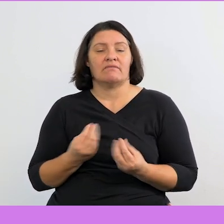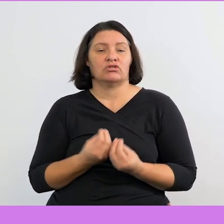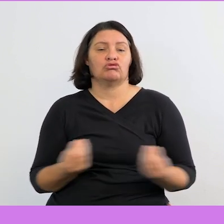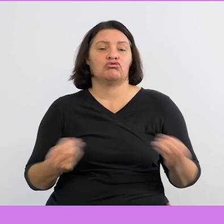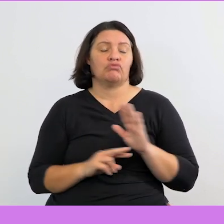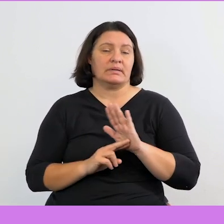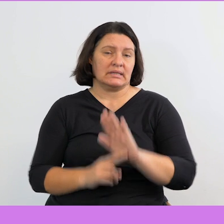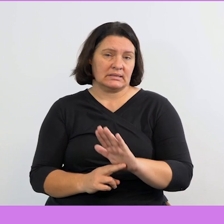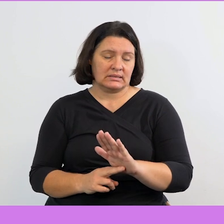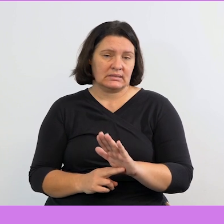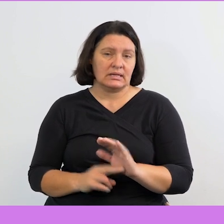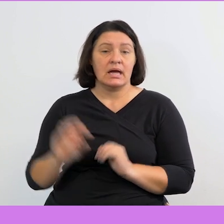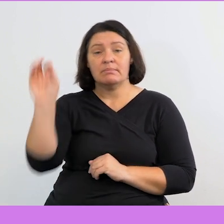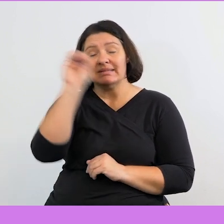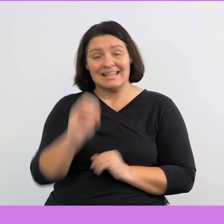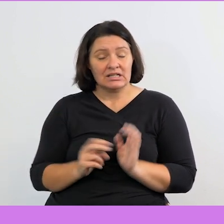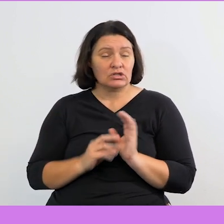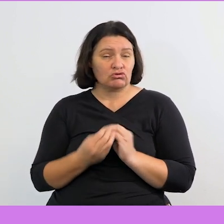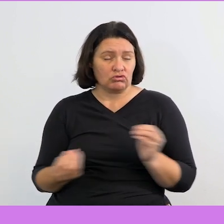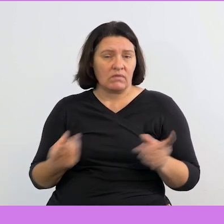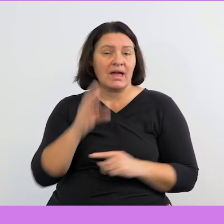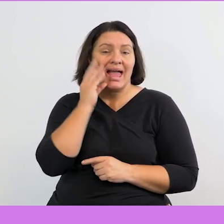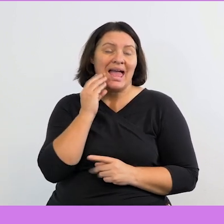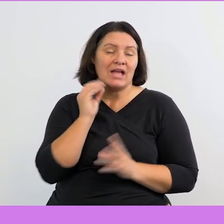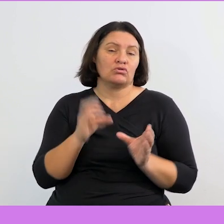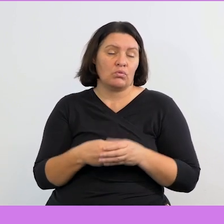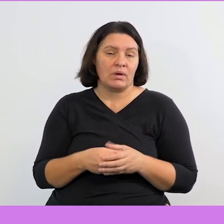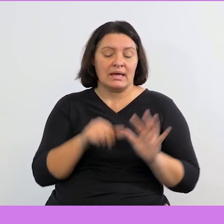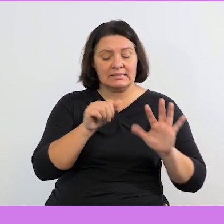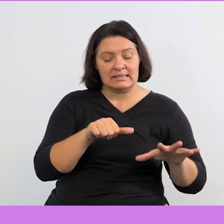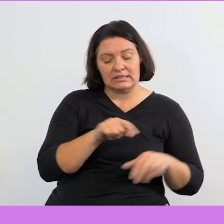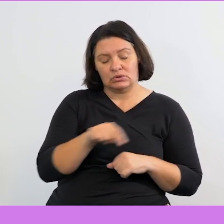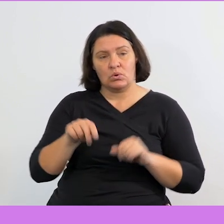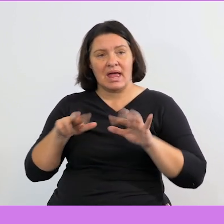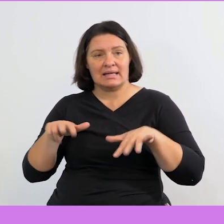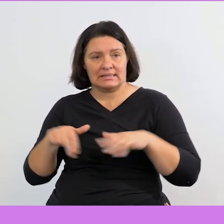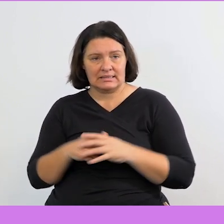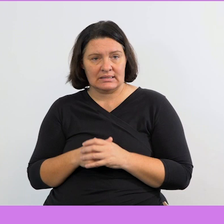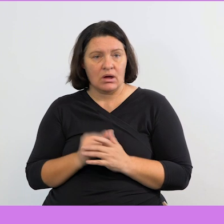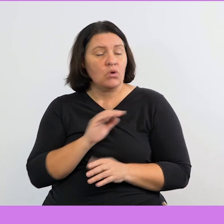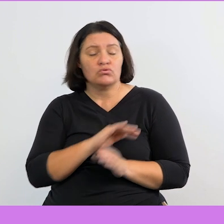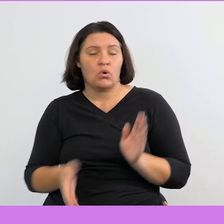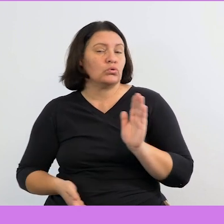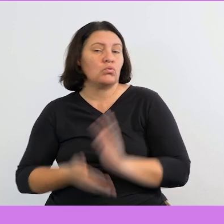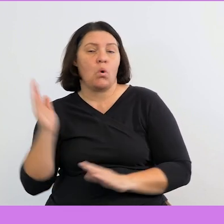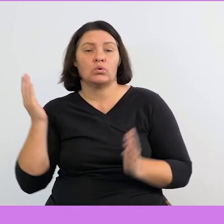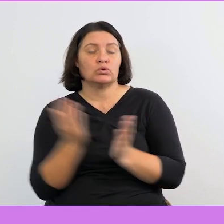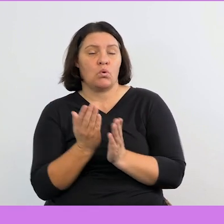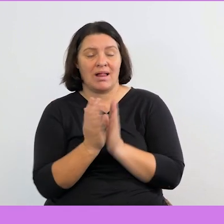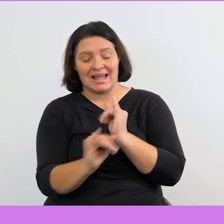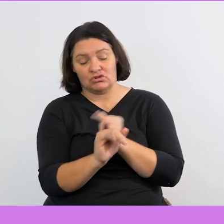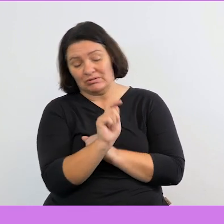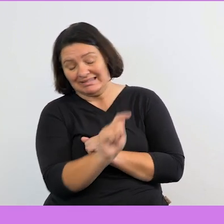percentage of children, right? Important percentage of children in the age group 16 to 18, not attending any of